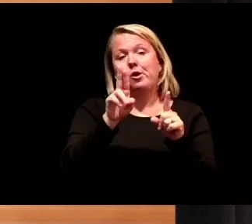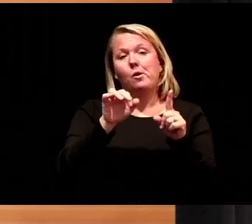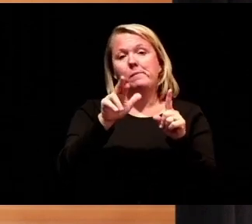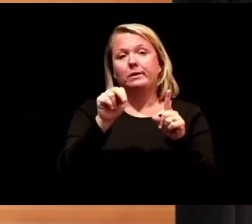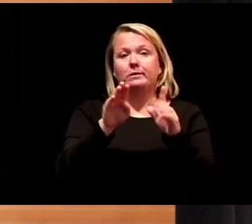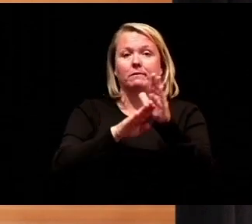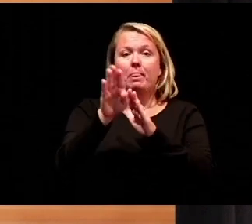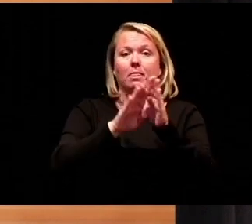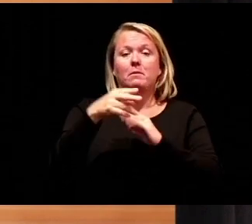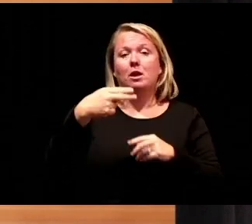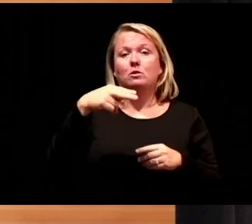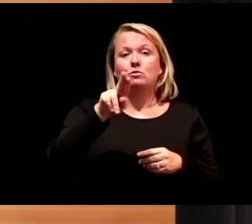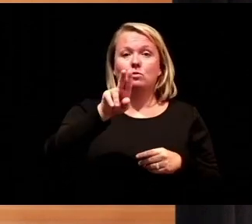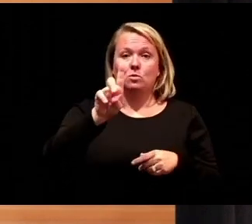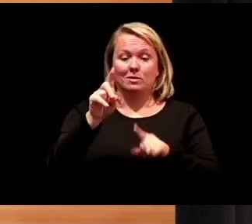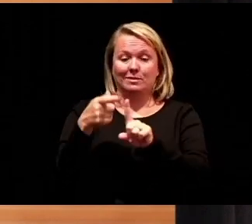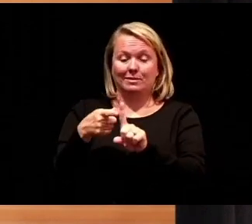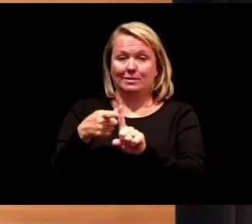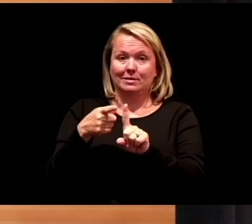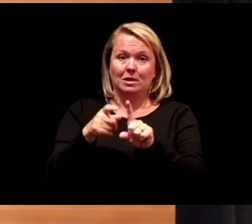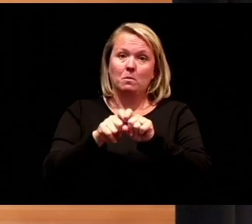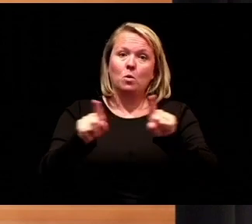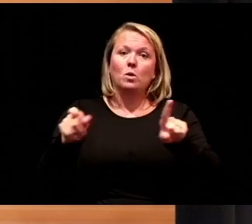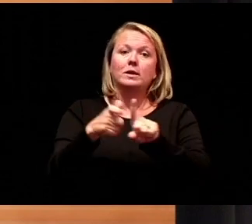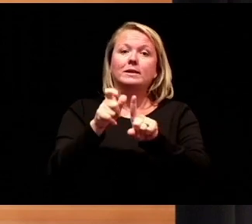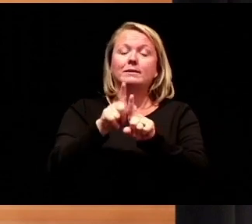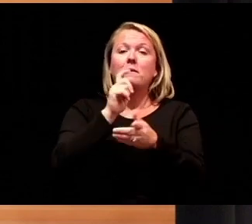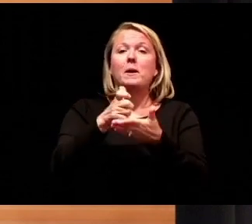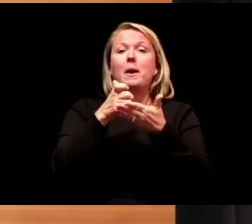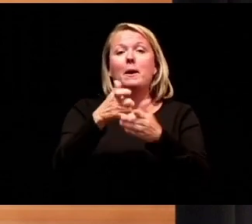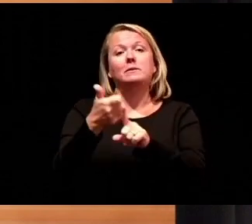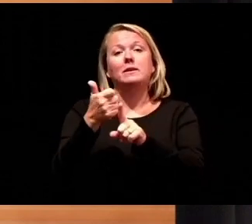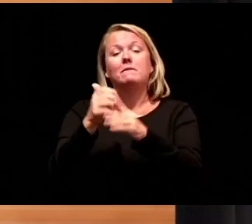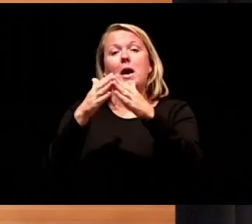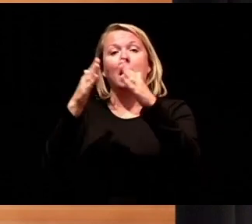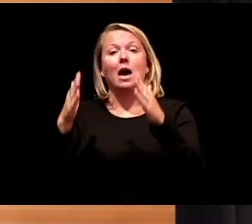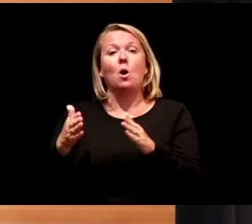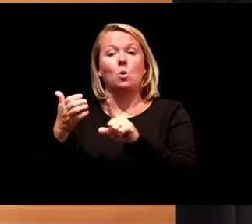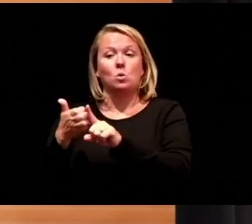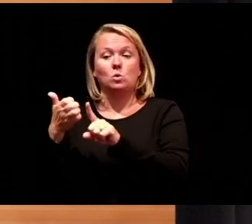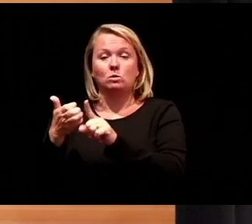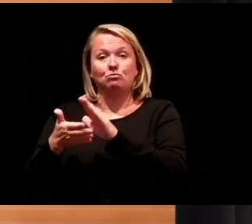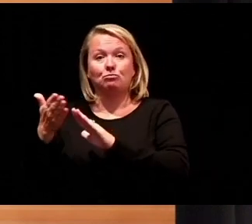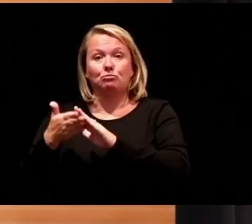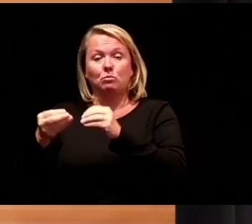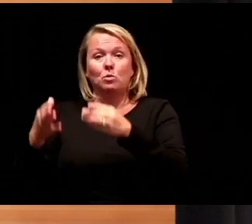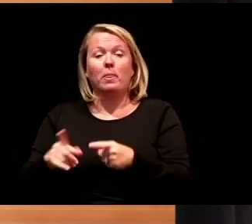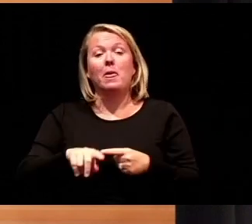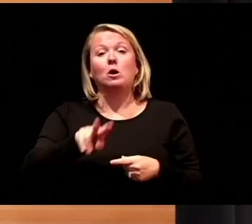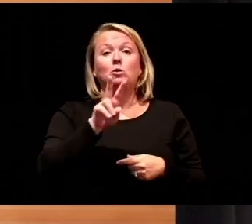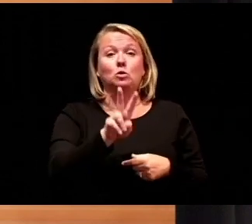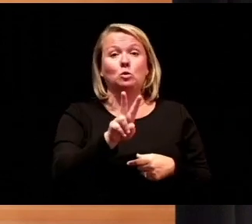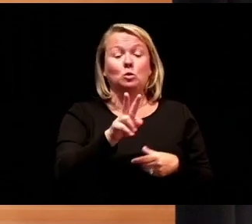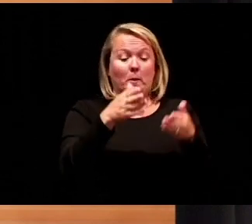If there isn't a local occupancy code, because a lot of times local municipalities just won't have something, you'll either see that they've adopted that IPMC, that